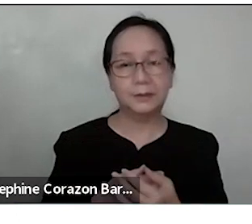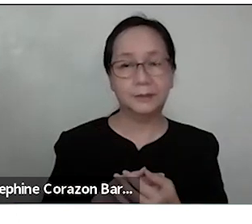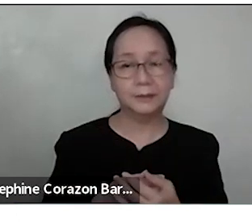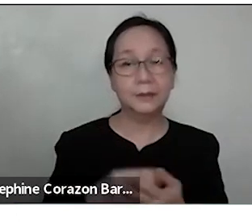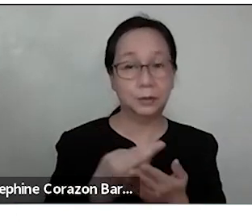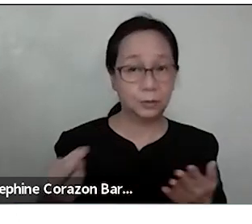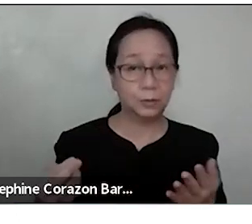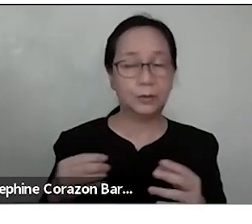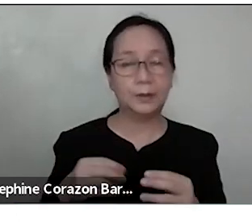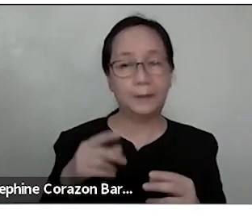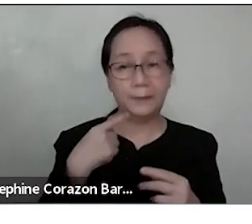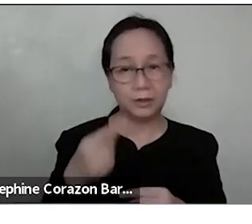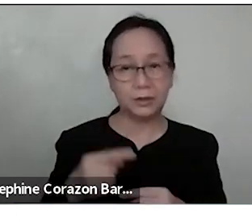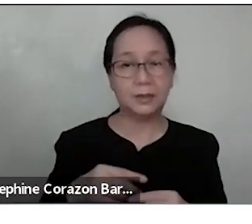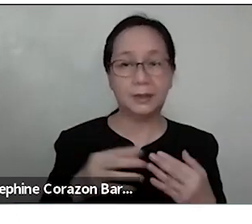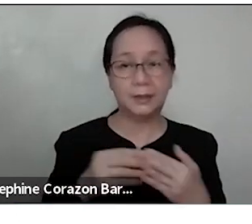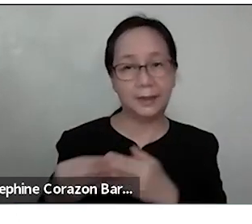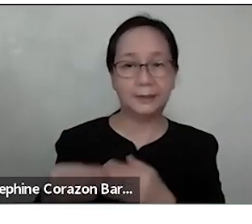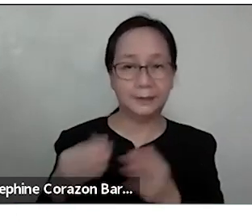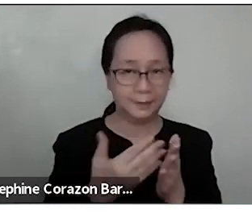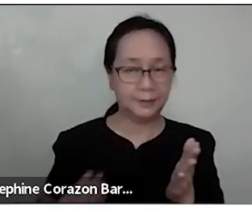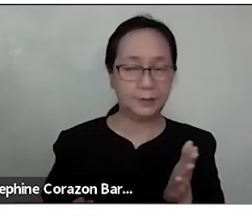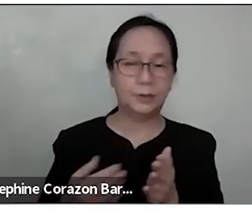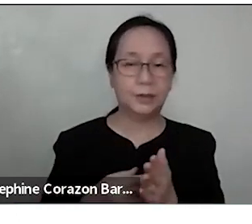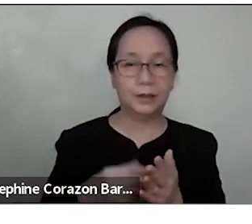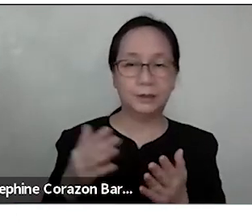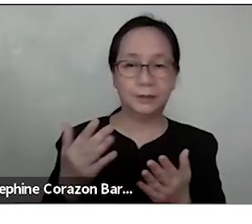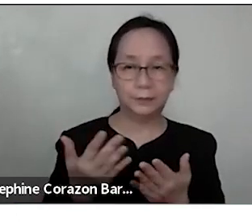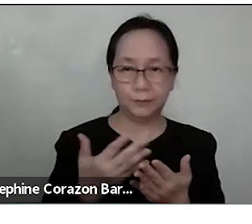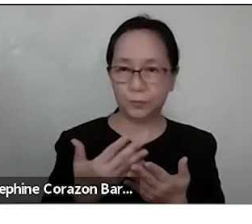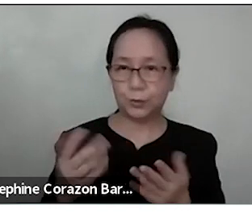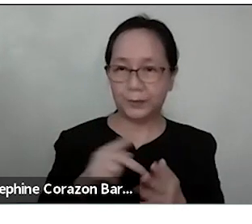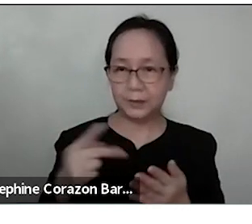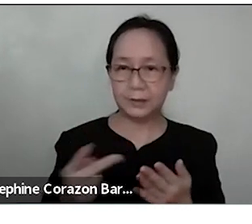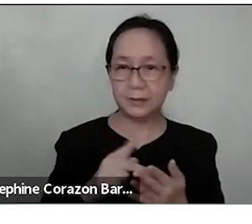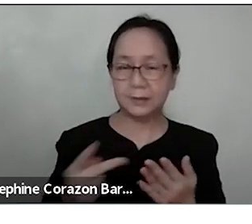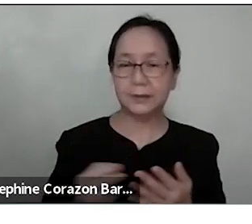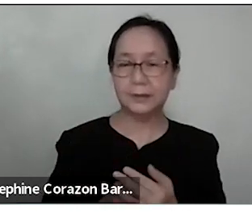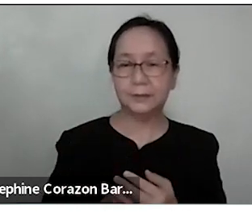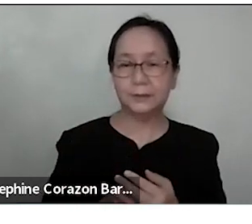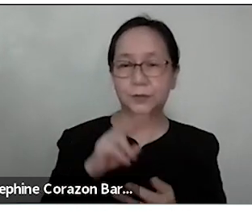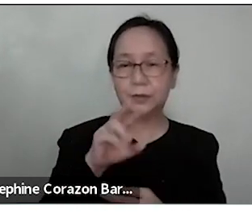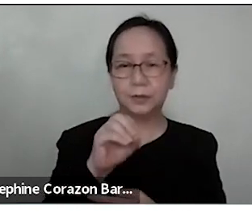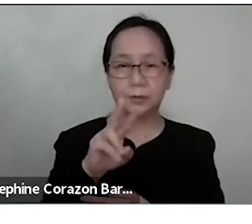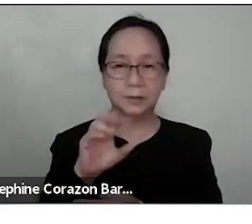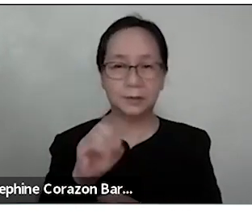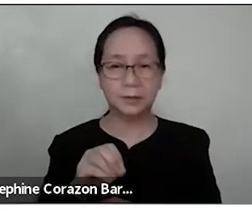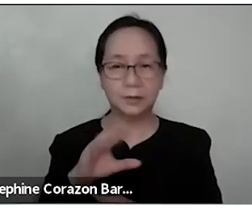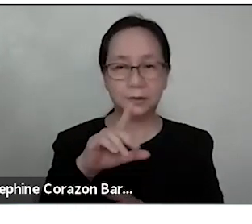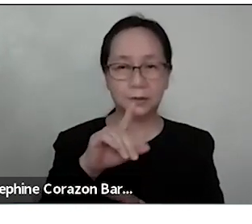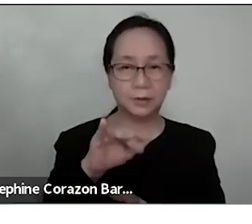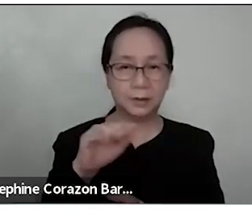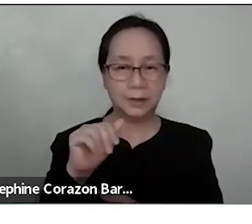resources are mentioned in the guidelines. You can see them, I think, on the first few pages. Throughout 2020, CRC Asia was